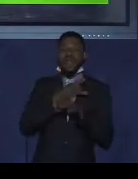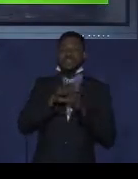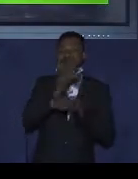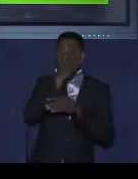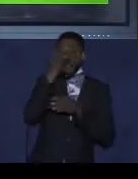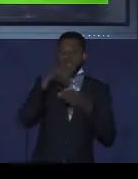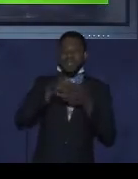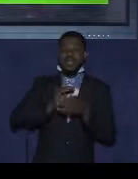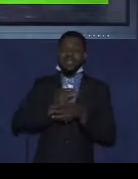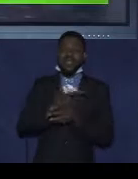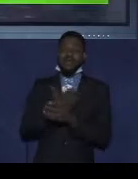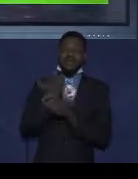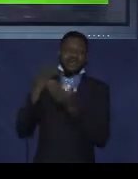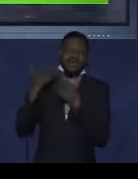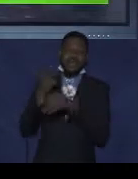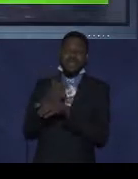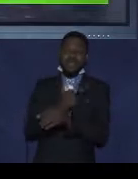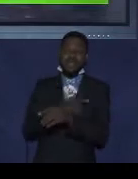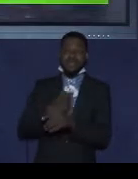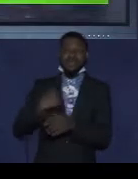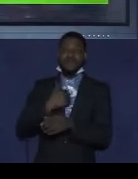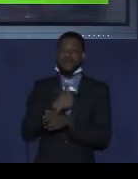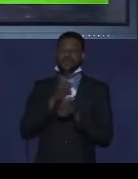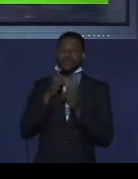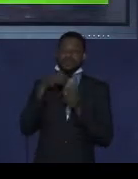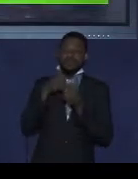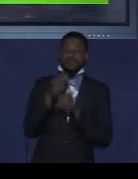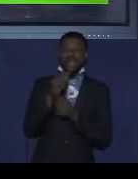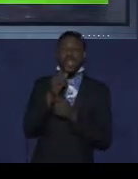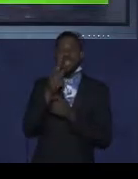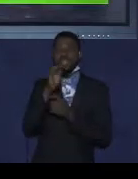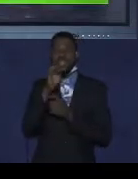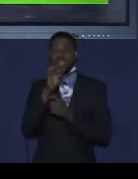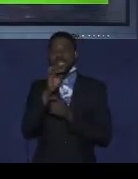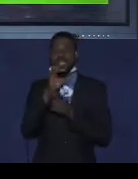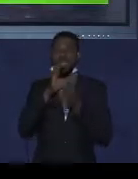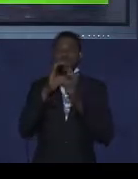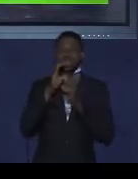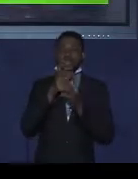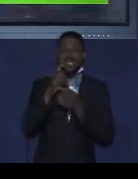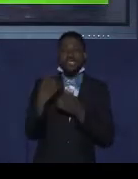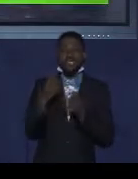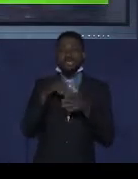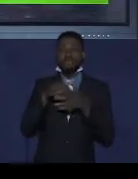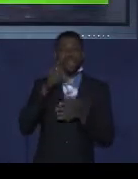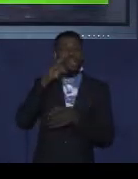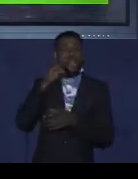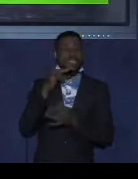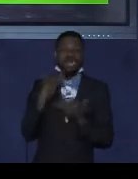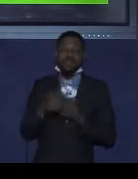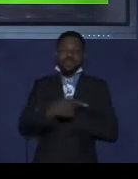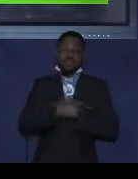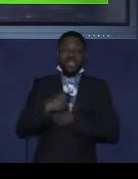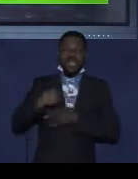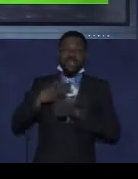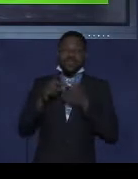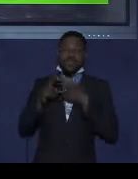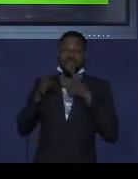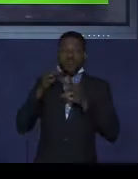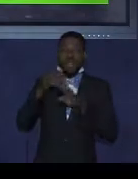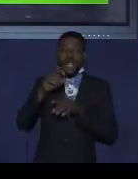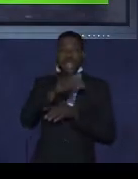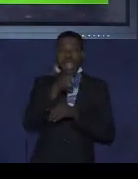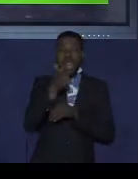don't forget, in our last lesson, we talked about telecommunication systems in Nigeria. Today, we want to look